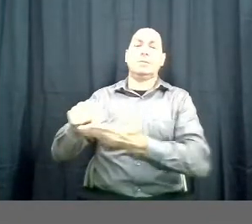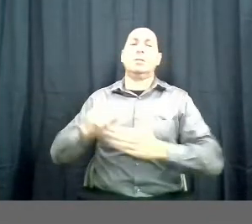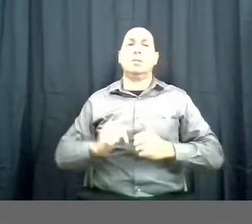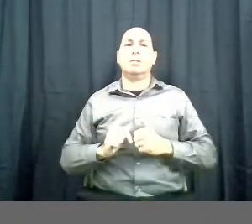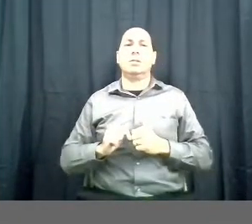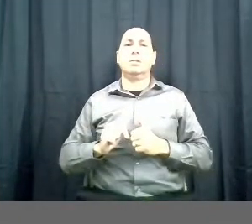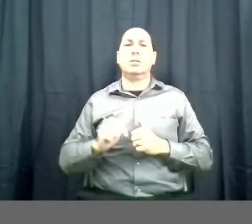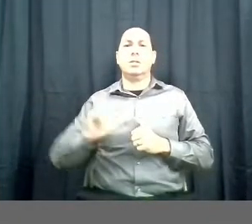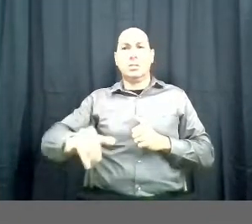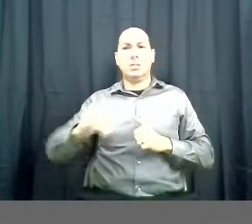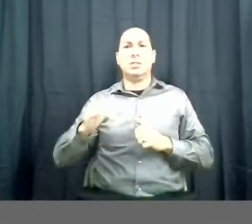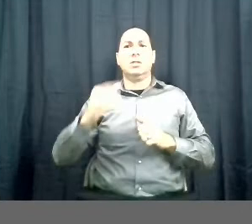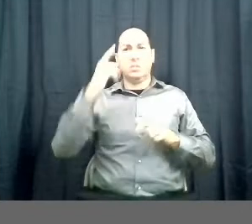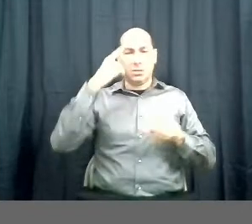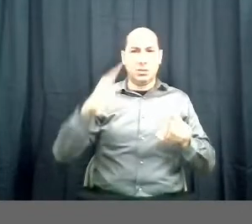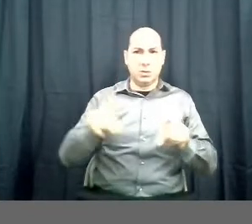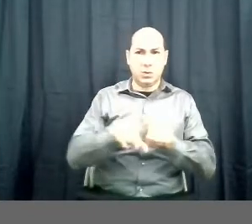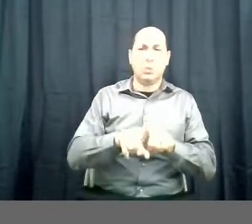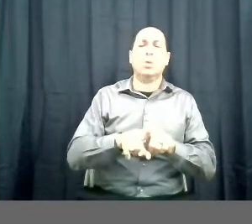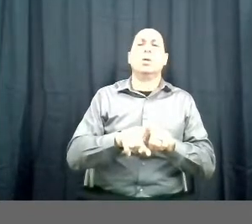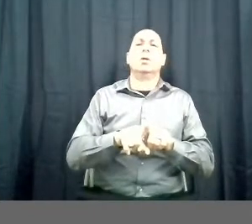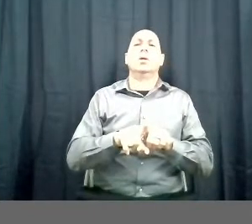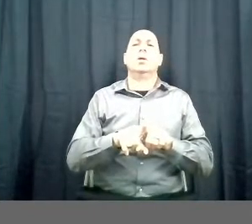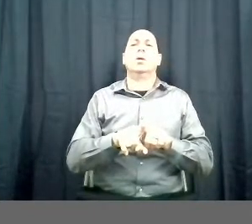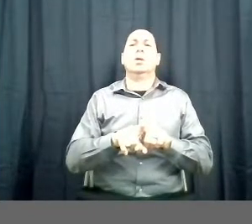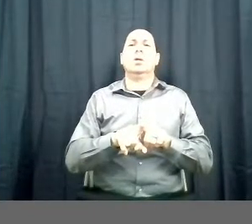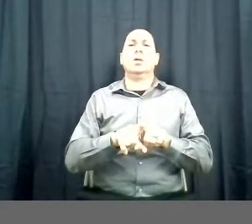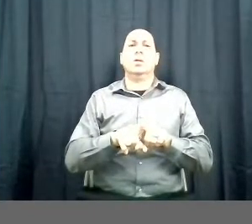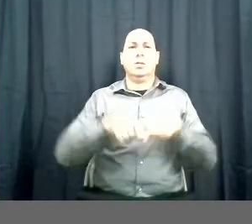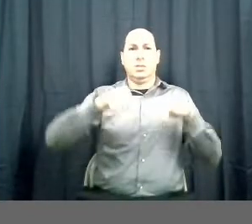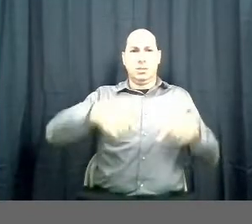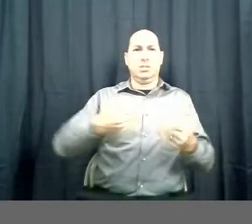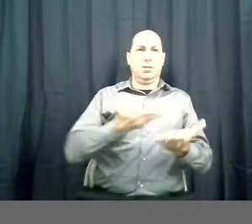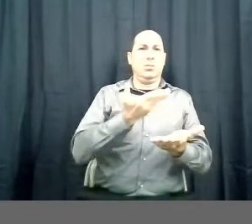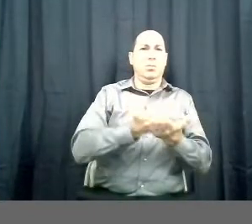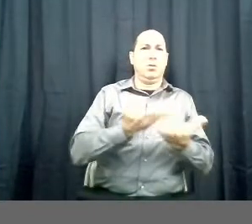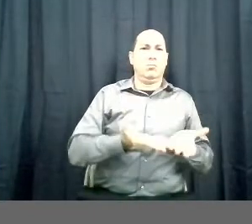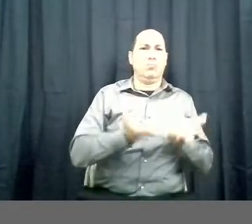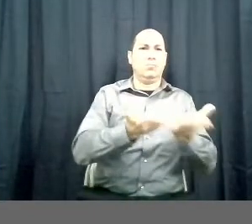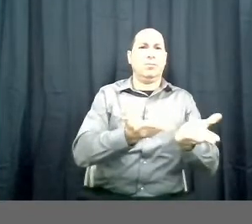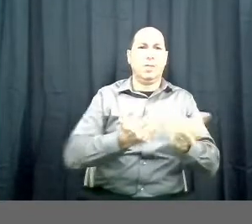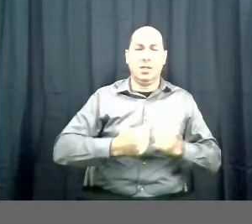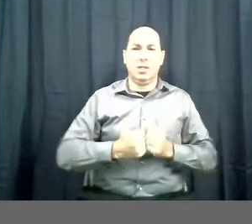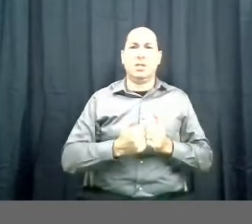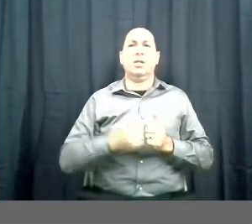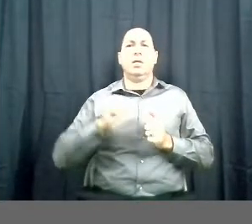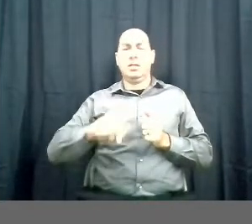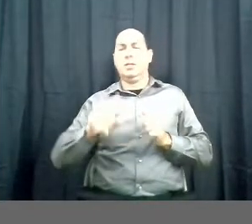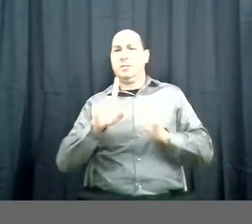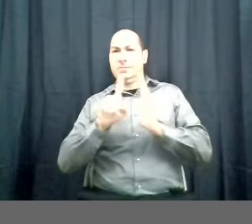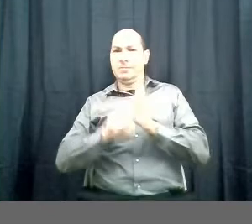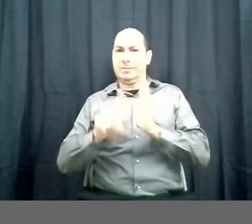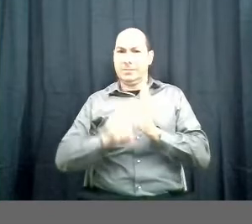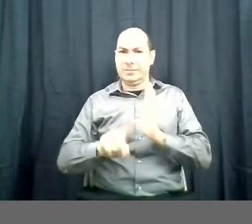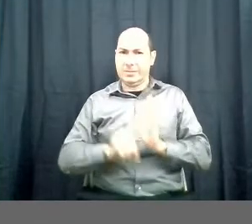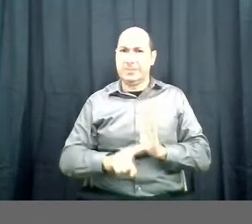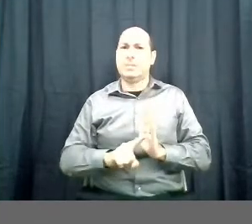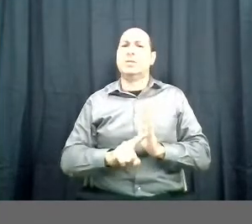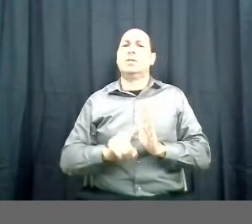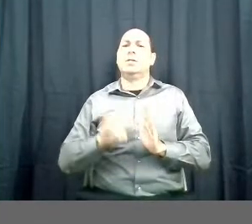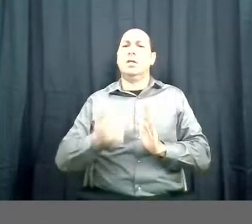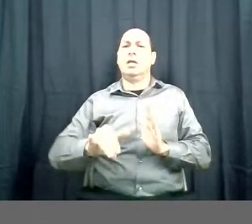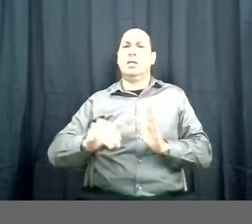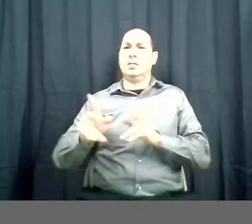with the proposals contained in an exhibit to these materials, with a view to the filing of an amended plan